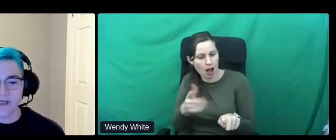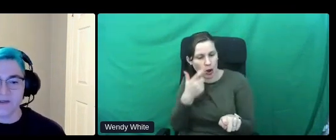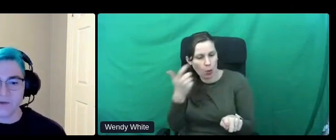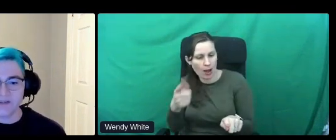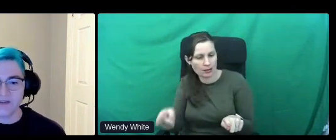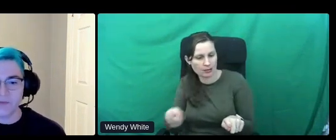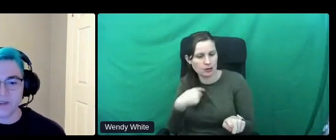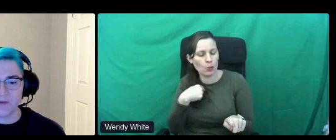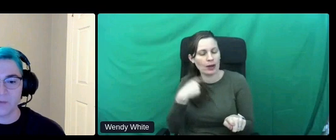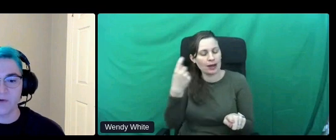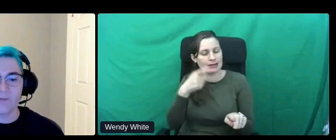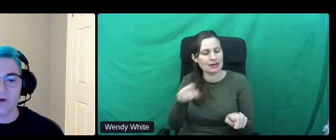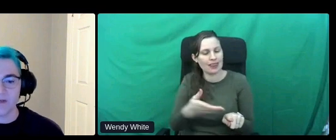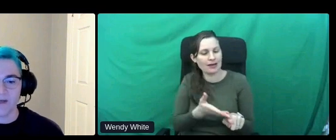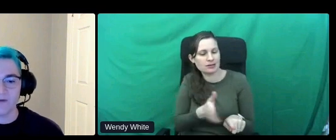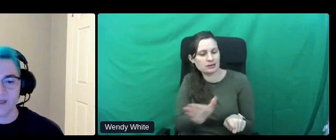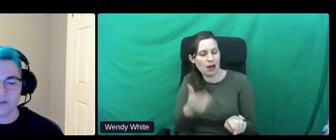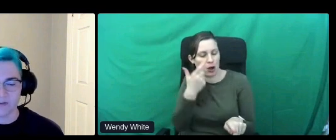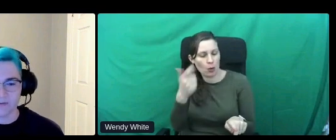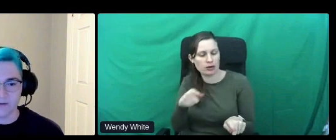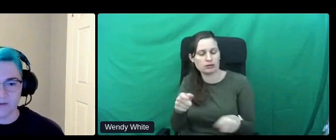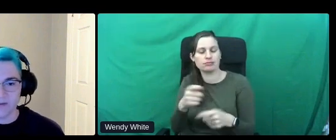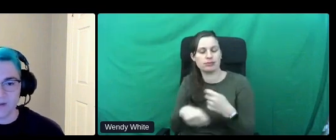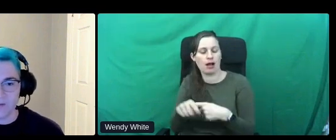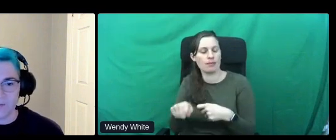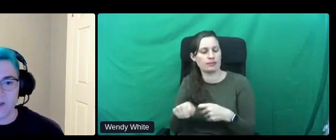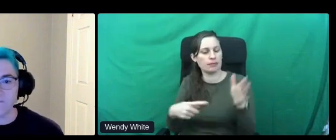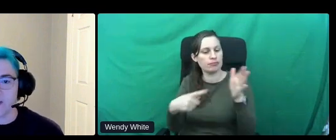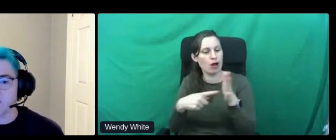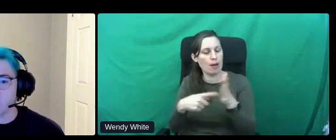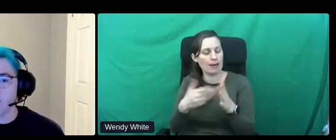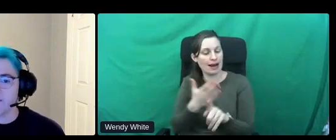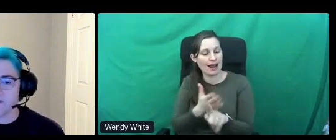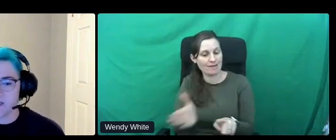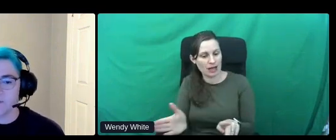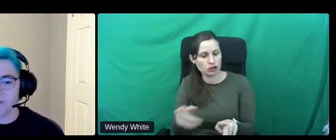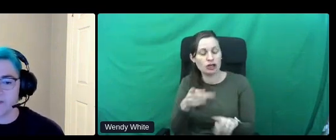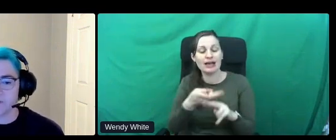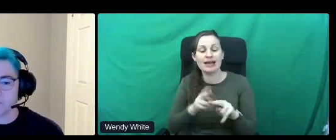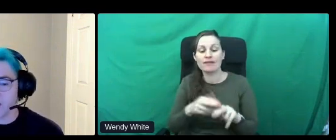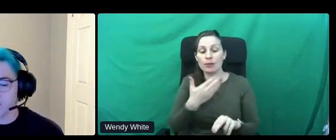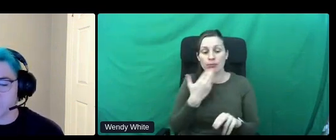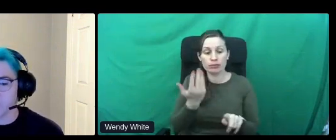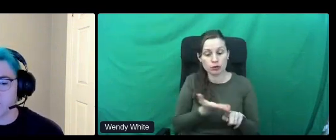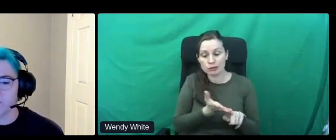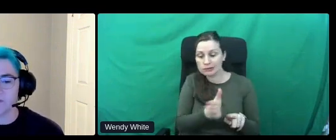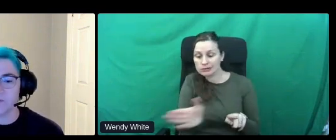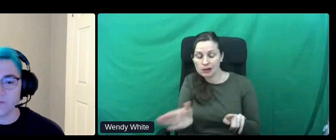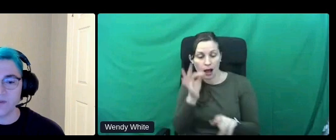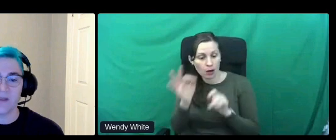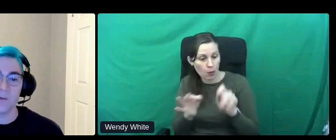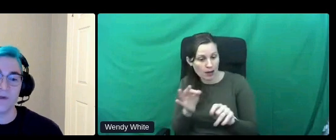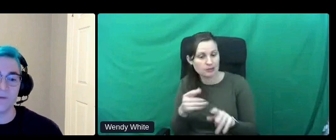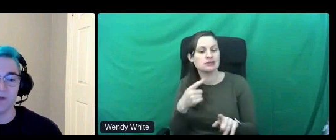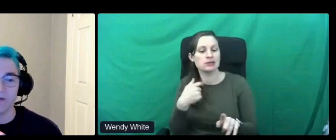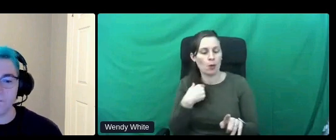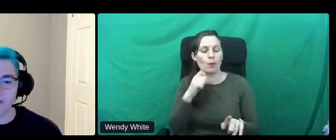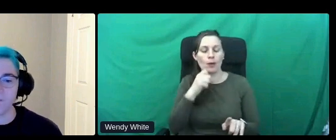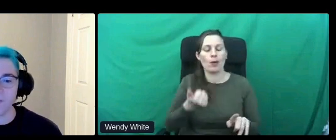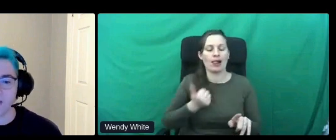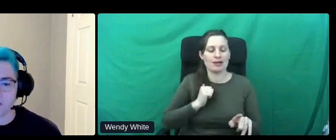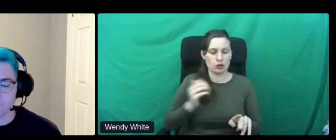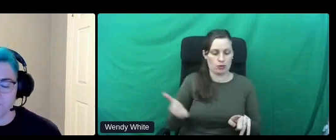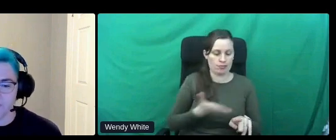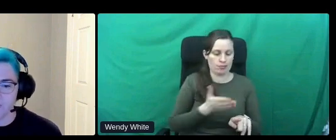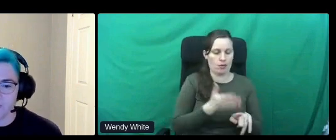that side quest to be the primary navigation. If they don't have a side quest tracked, we're going to assume that they want to be on the